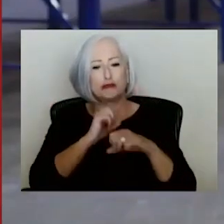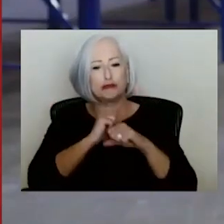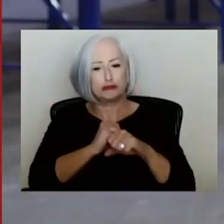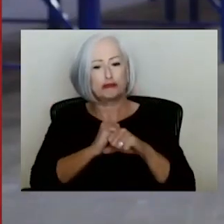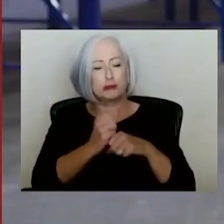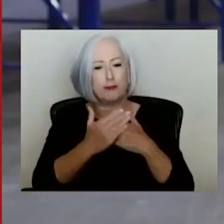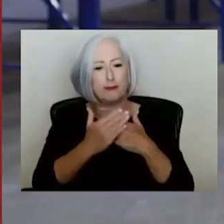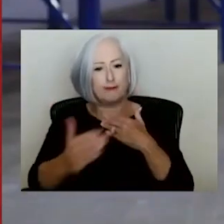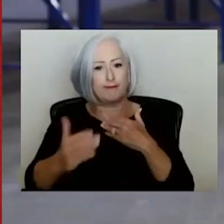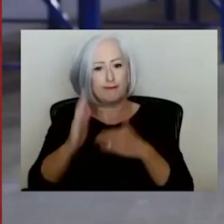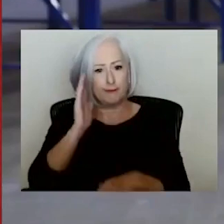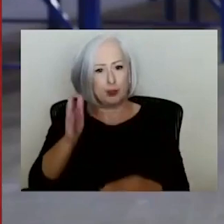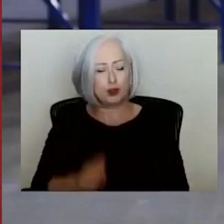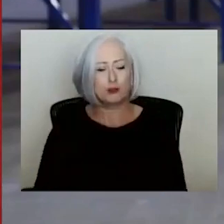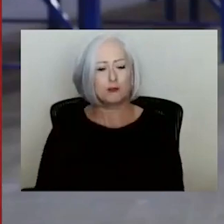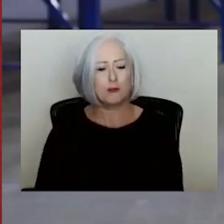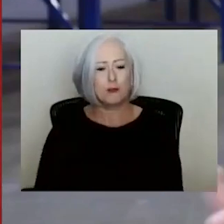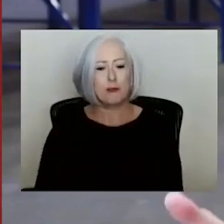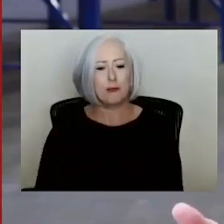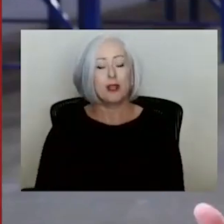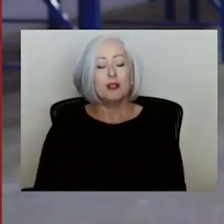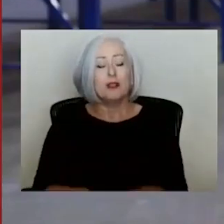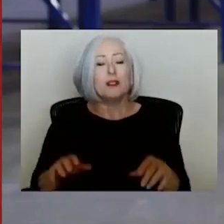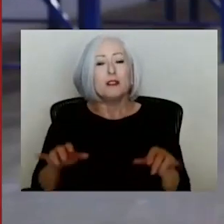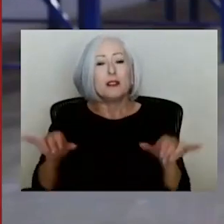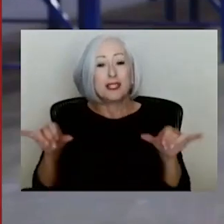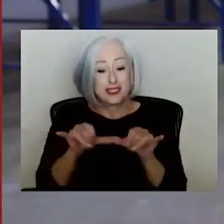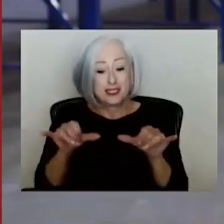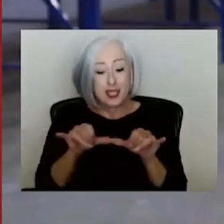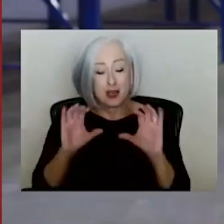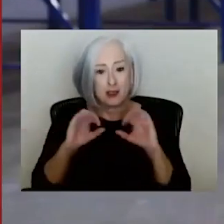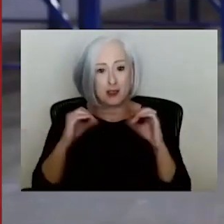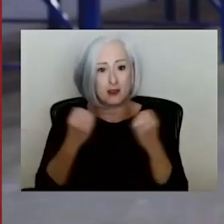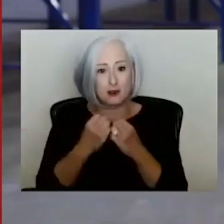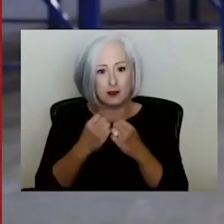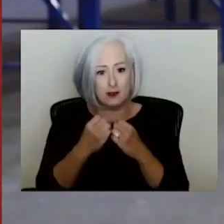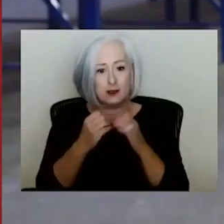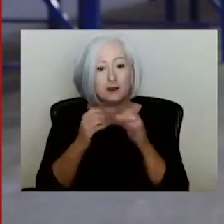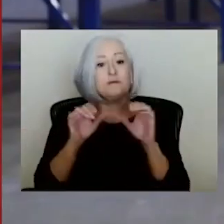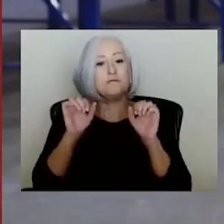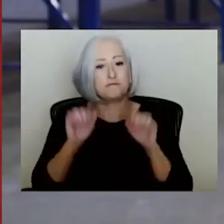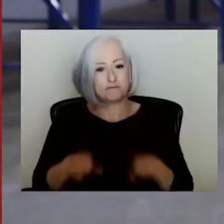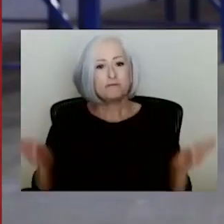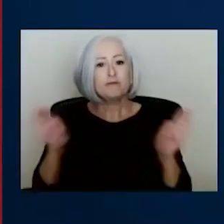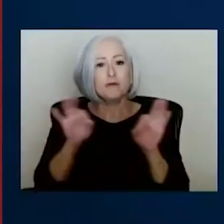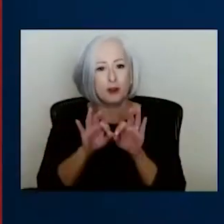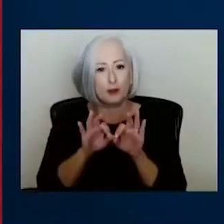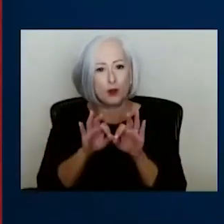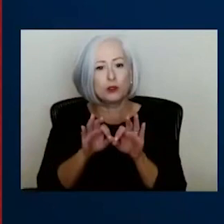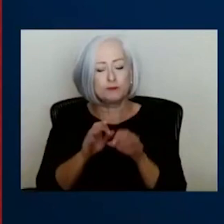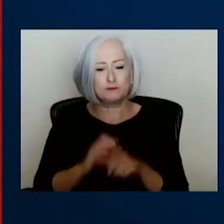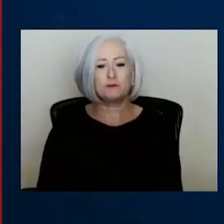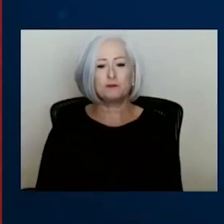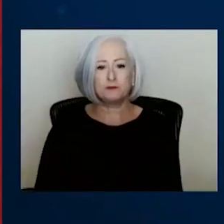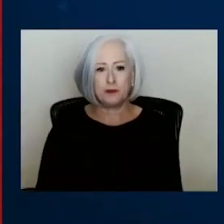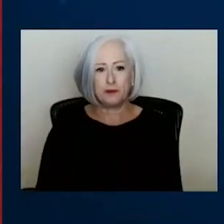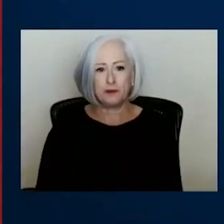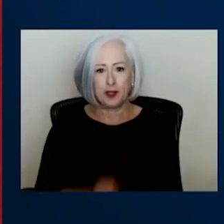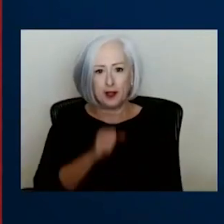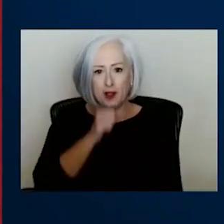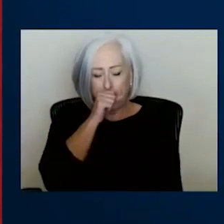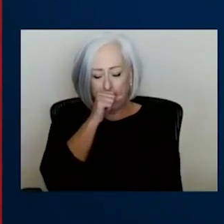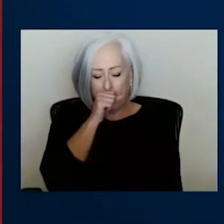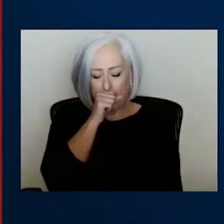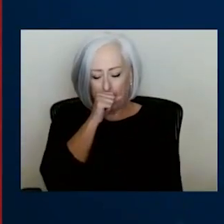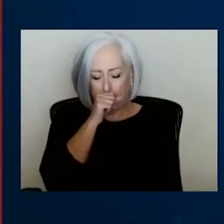the organization does make a difference in what strategy you pursue for a supply chain. And I think one of the things we'd say, though, Jenny, is there are some other